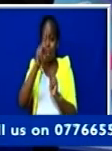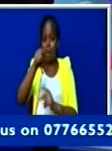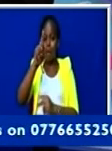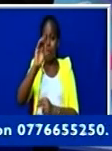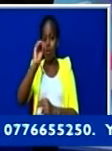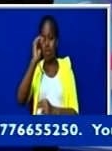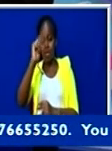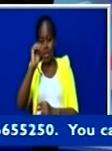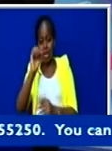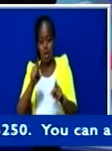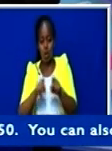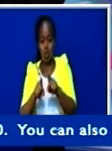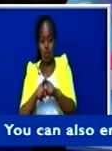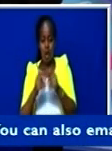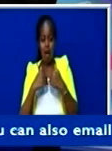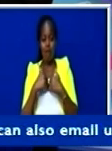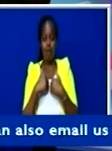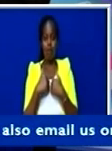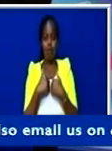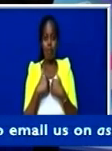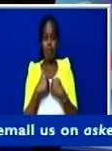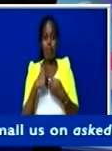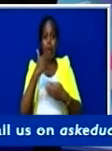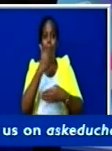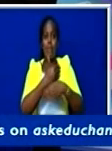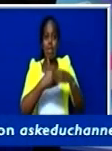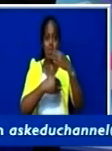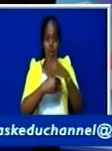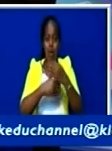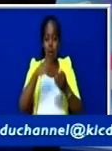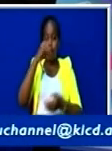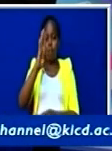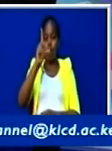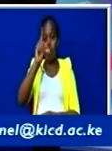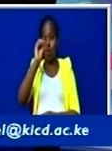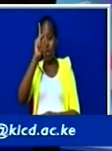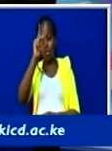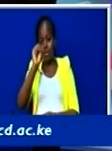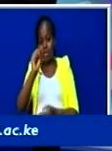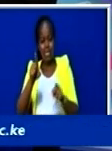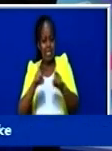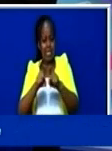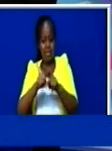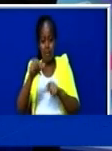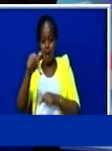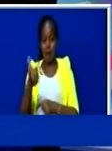up of, or rather, they have the building blocks, just like